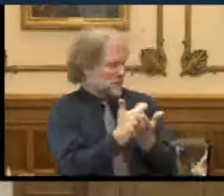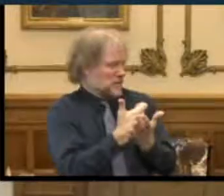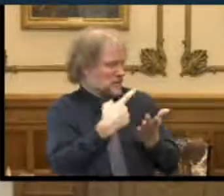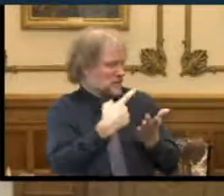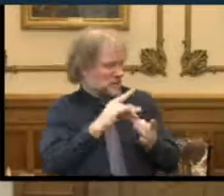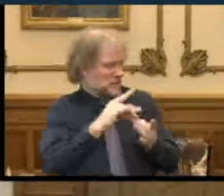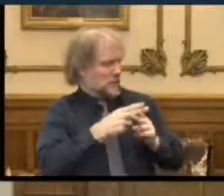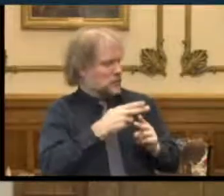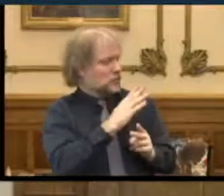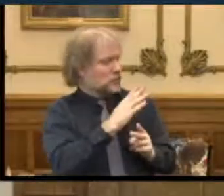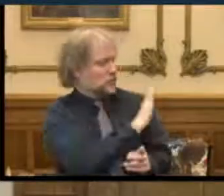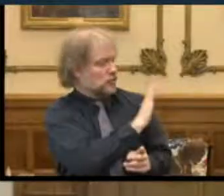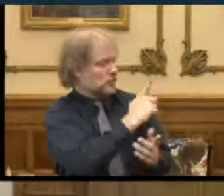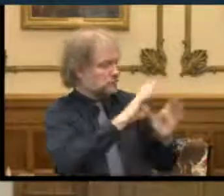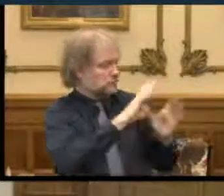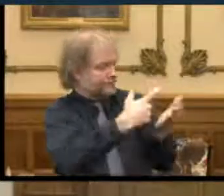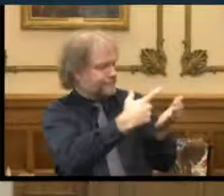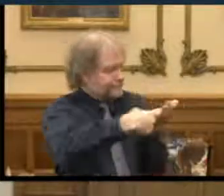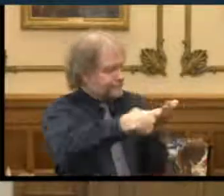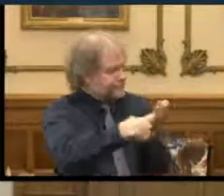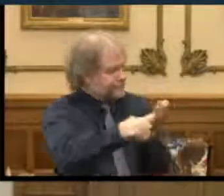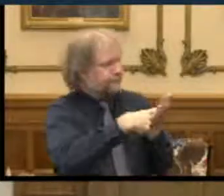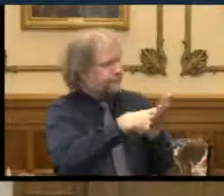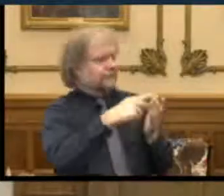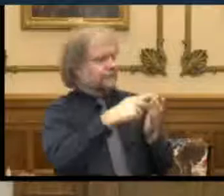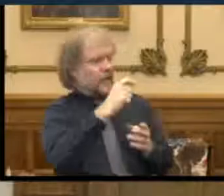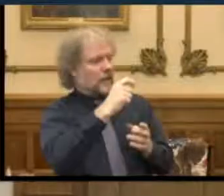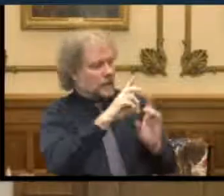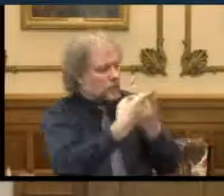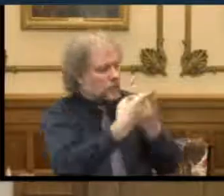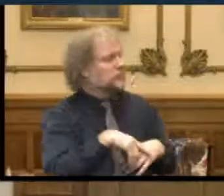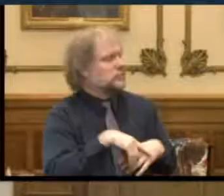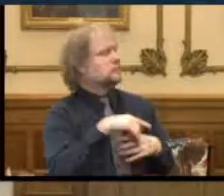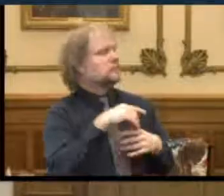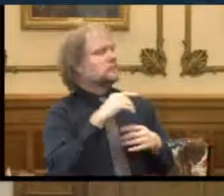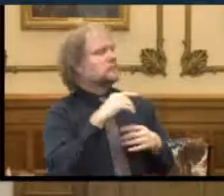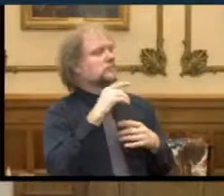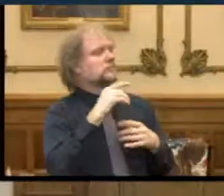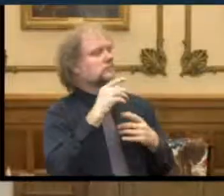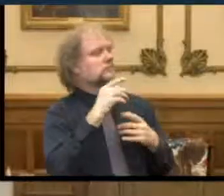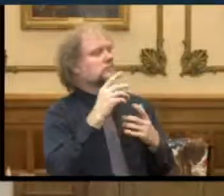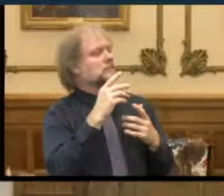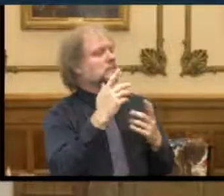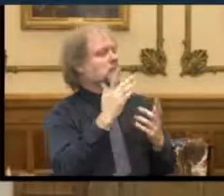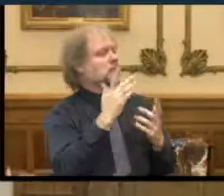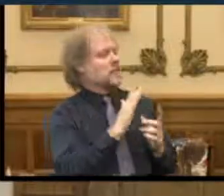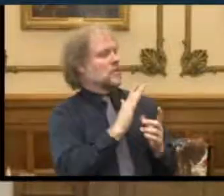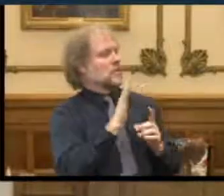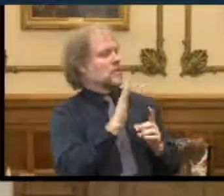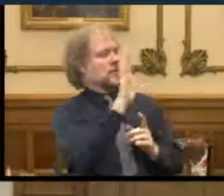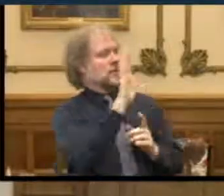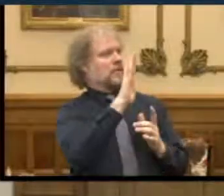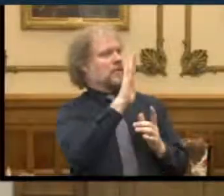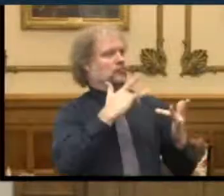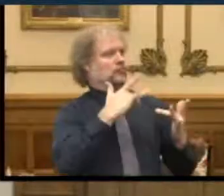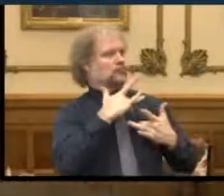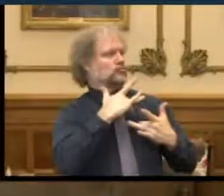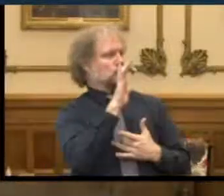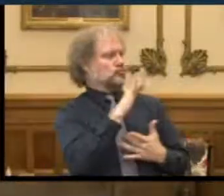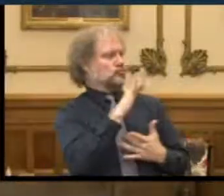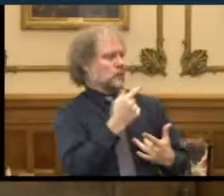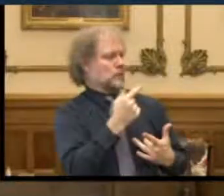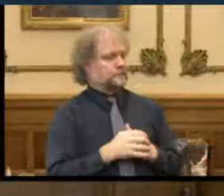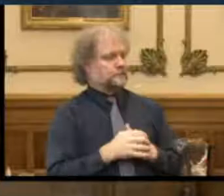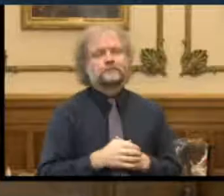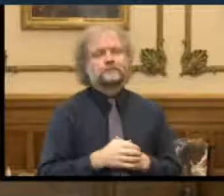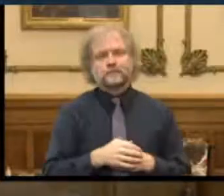your discussions with health departments where their concern was originating from. Right,